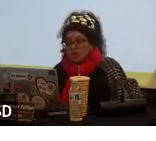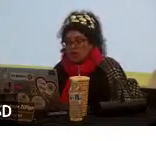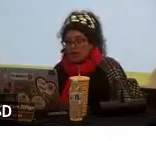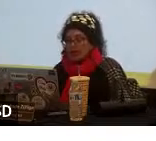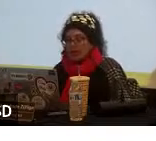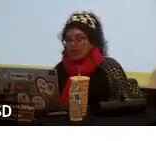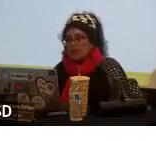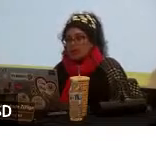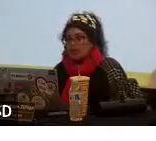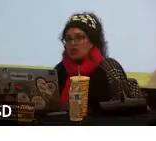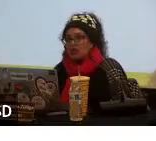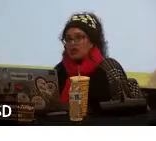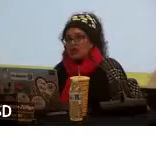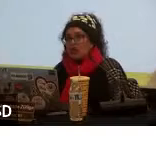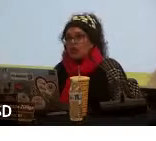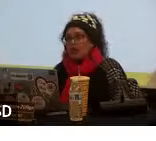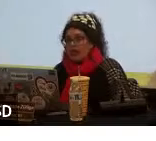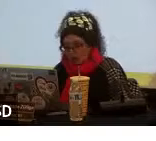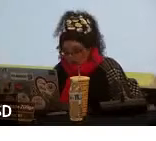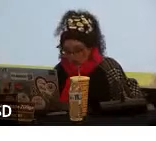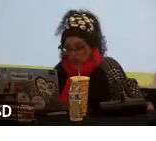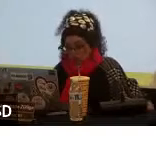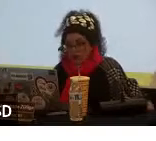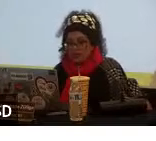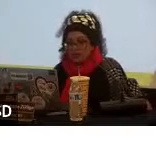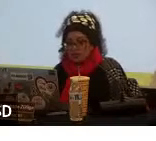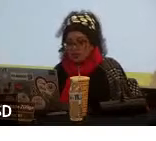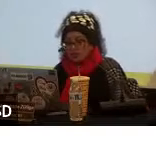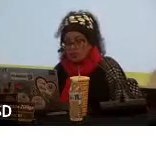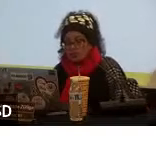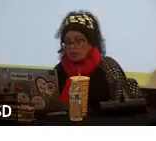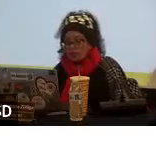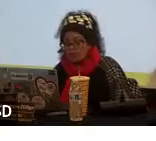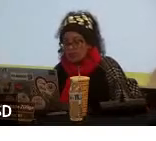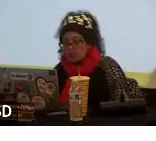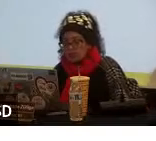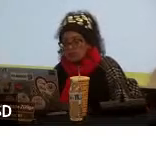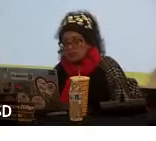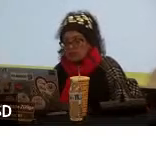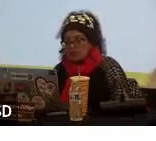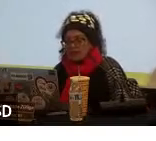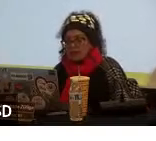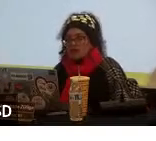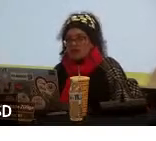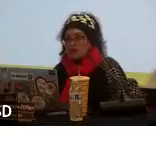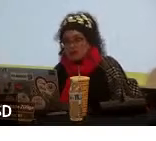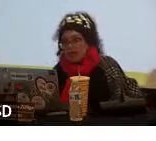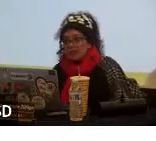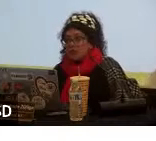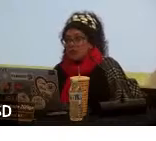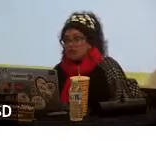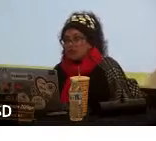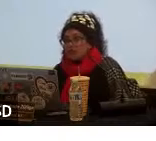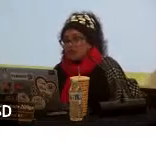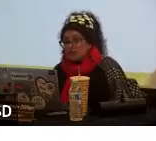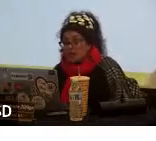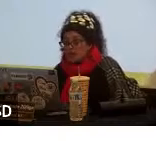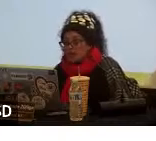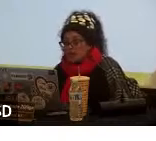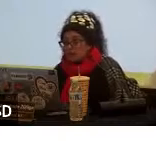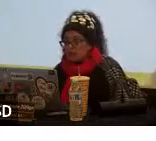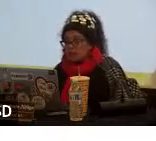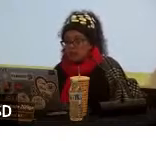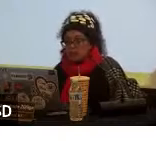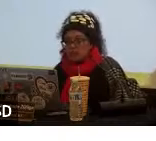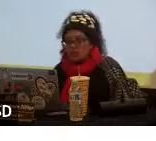shown, they all weighed out what would have been the most important pieces that the folks impacted would have been talking